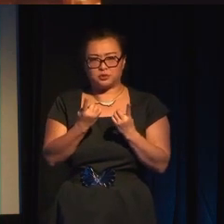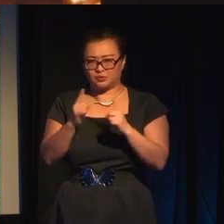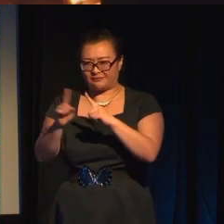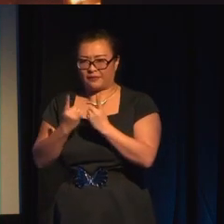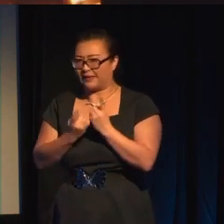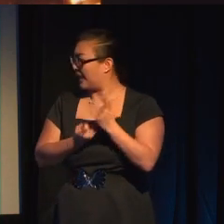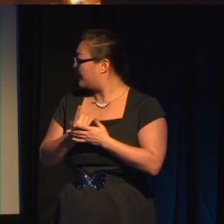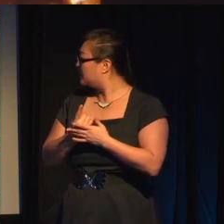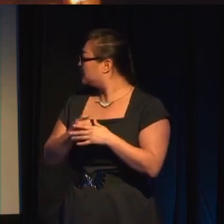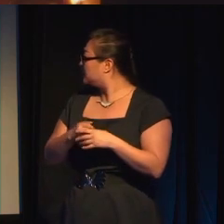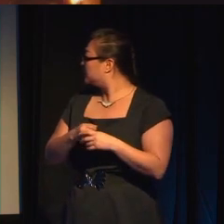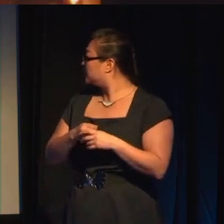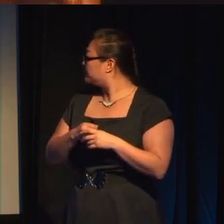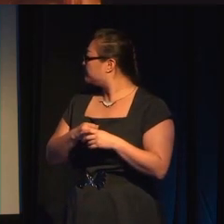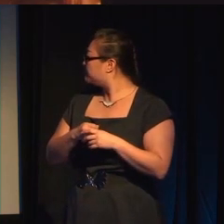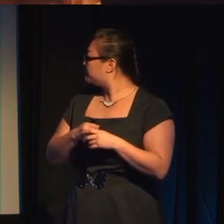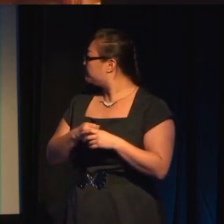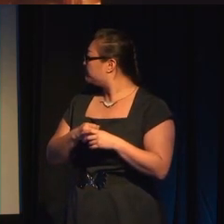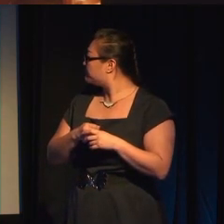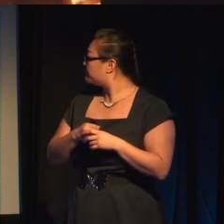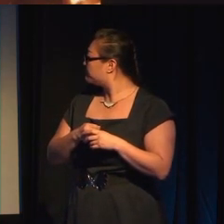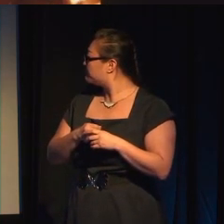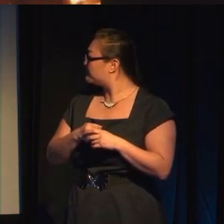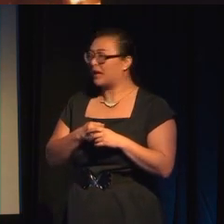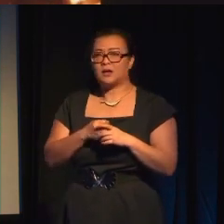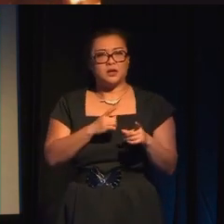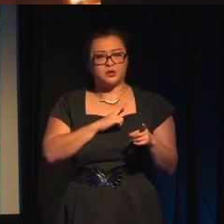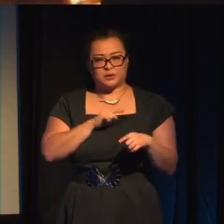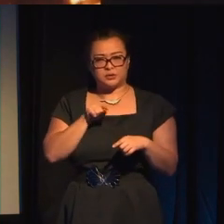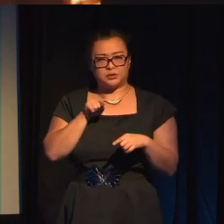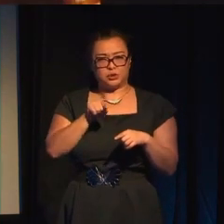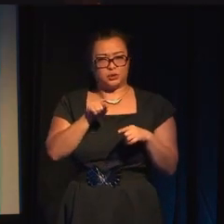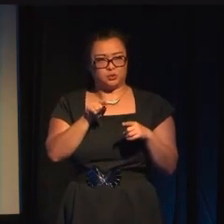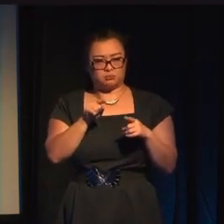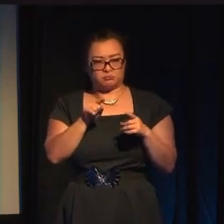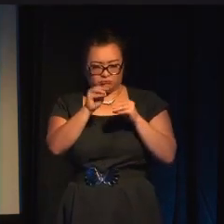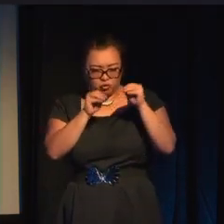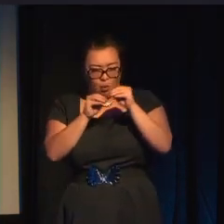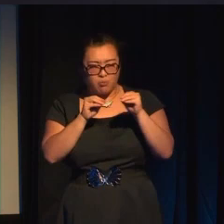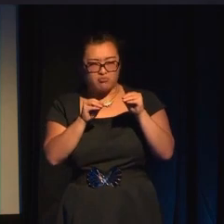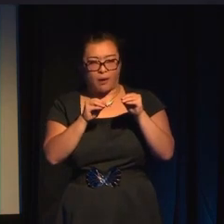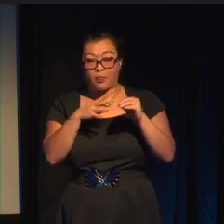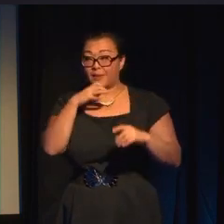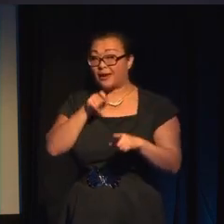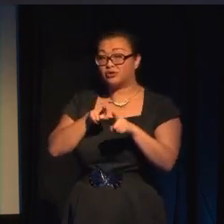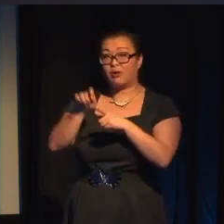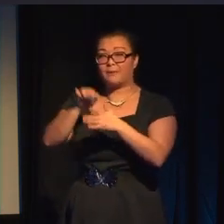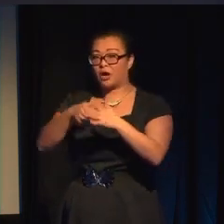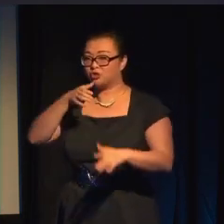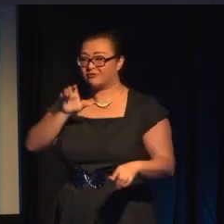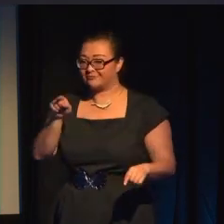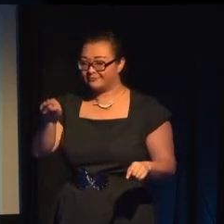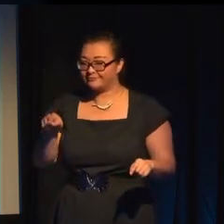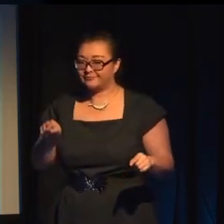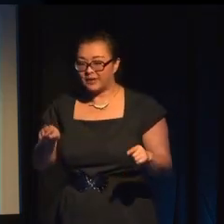swapped it round. He should have been able to get it, but what happens is it sets an alarm off. The droid comes. Because the droids come, then you can do other things.